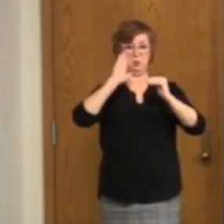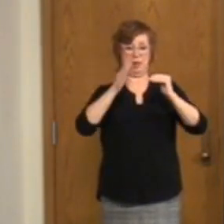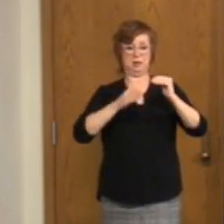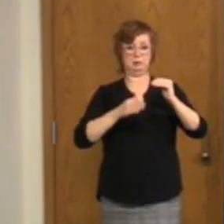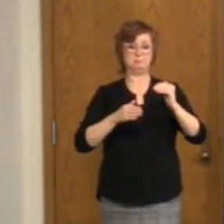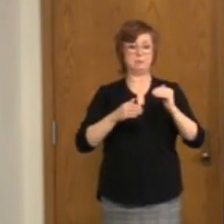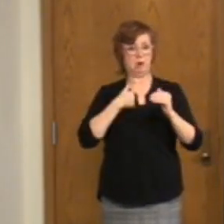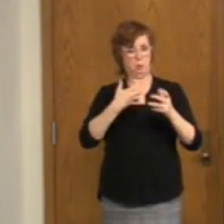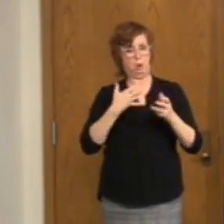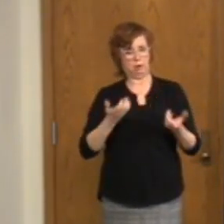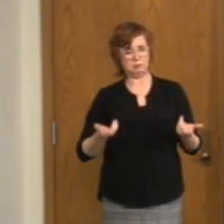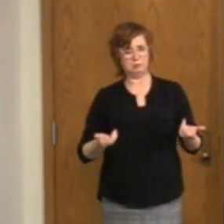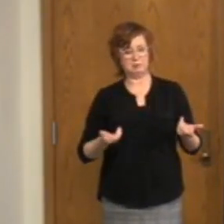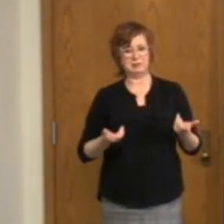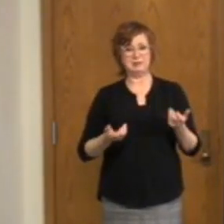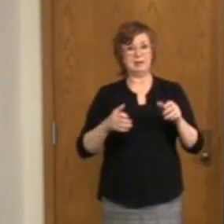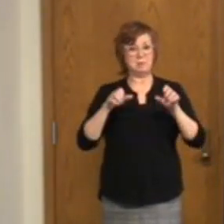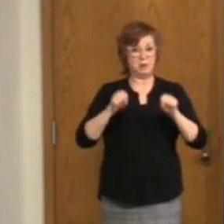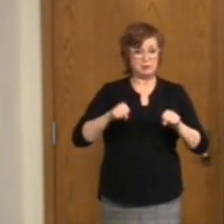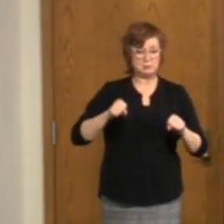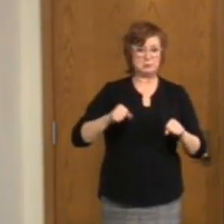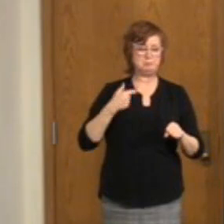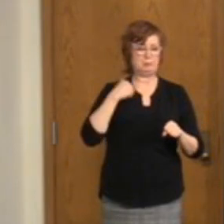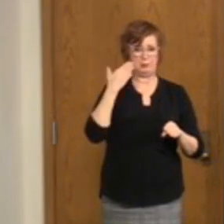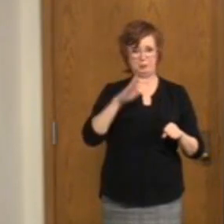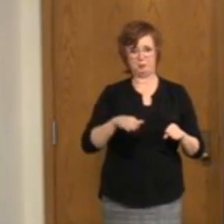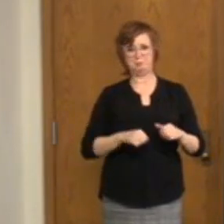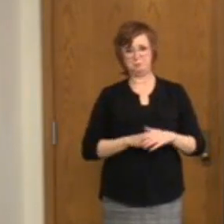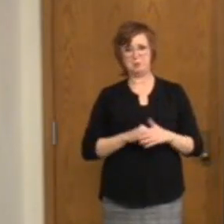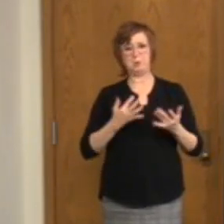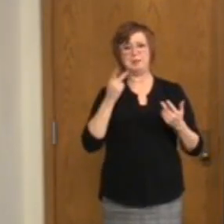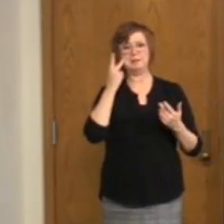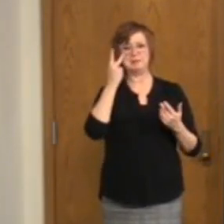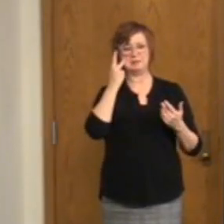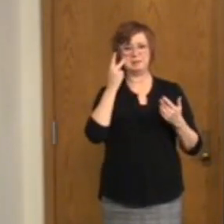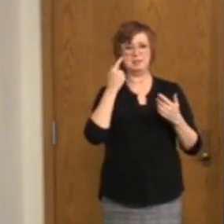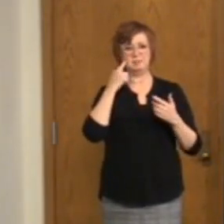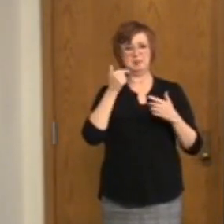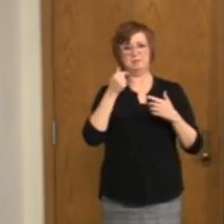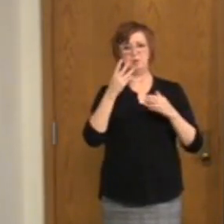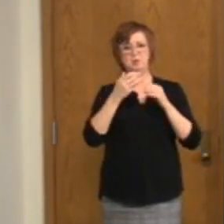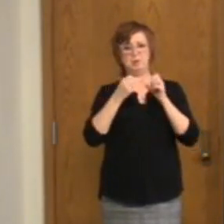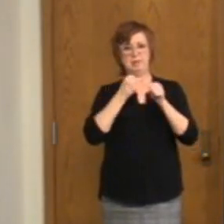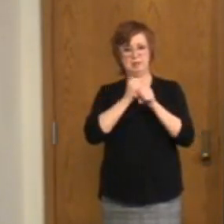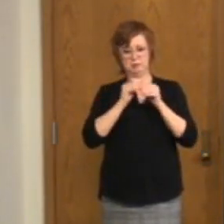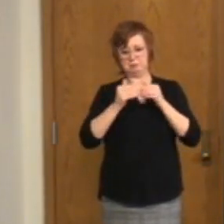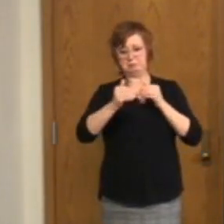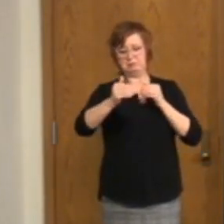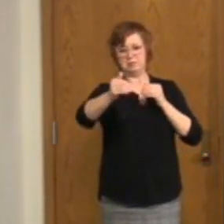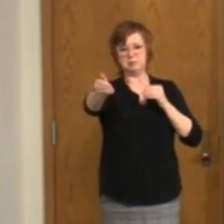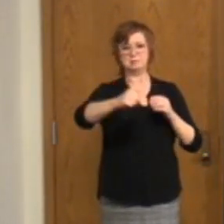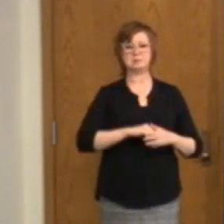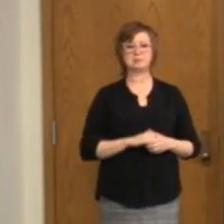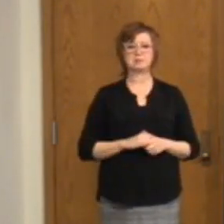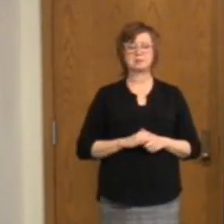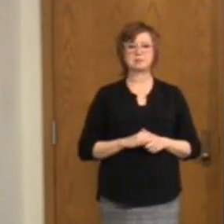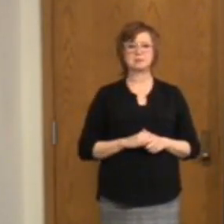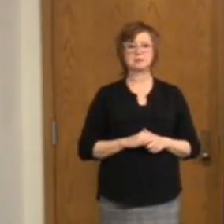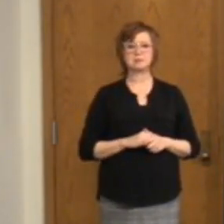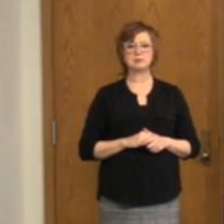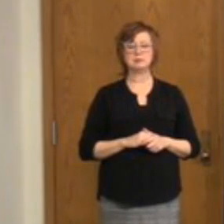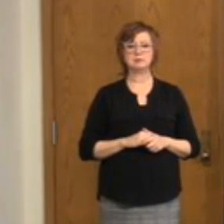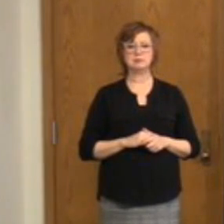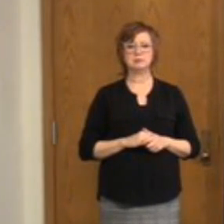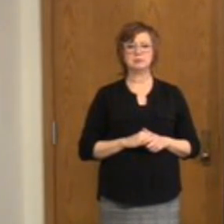2024? We're going to see in the next number of years. But I would say that what we are not willing to jeopardize in